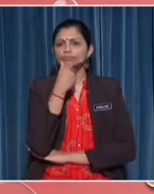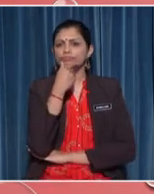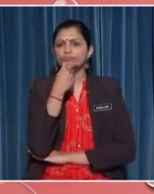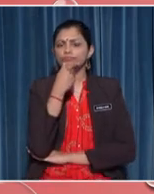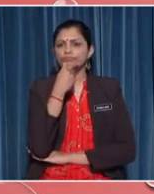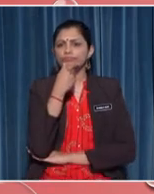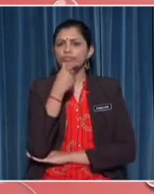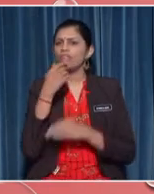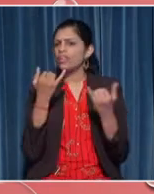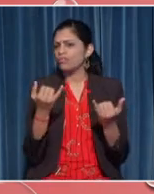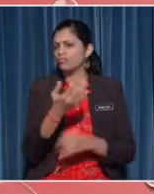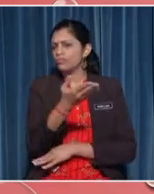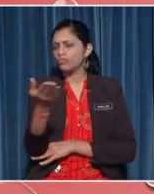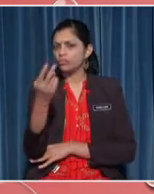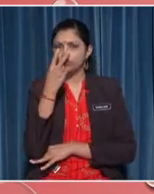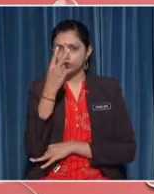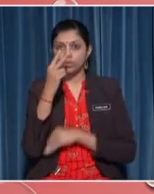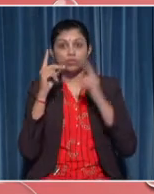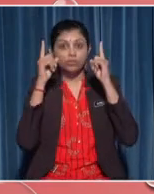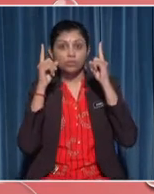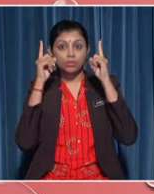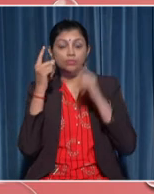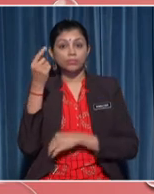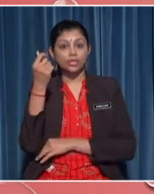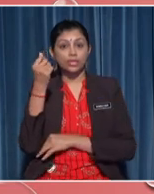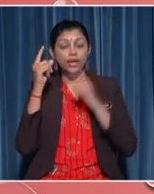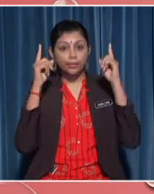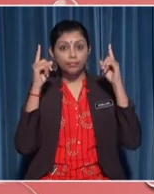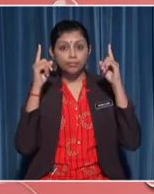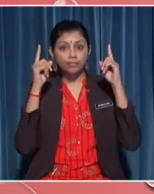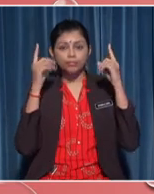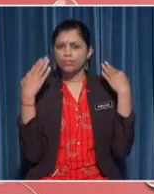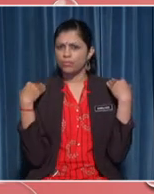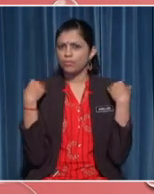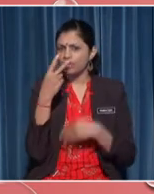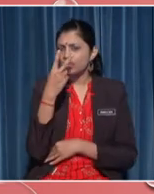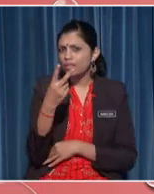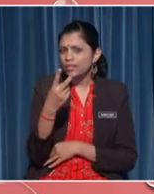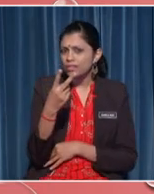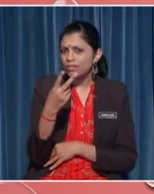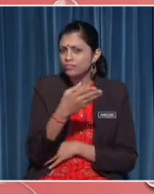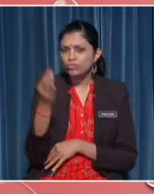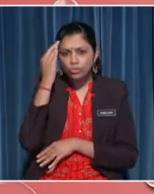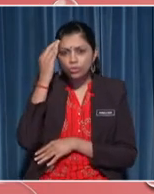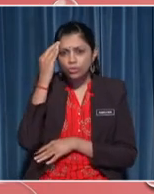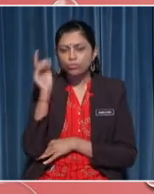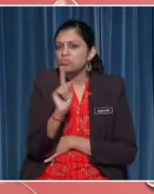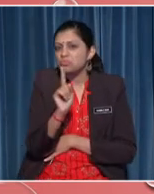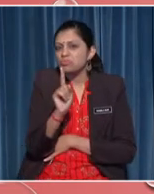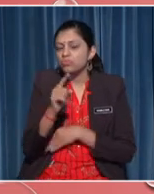Let's see. I have never seen this money before. Do you know anything about this